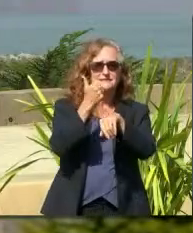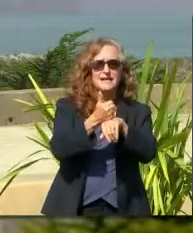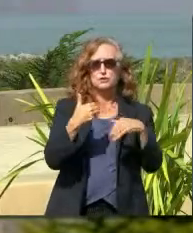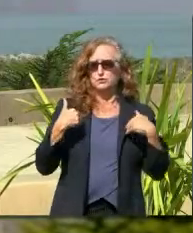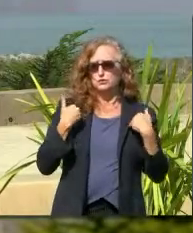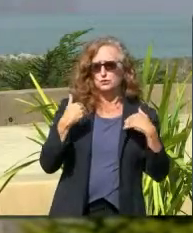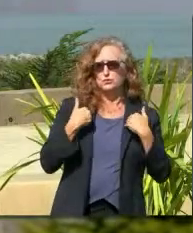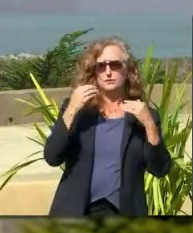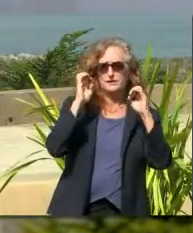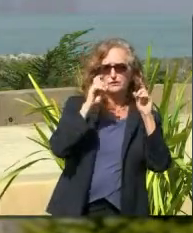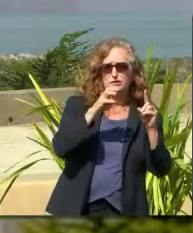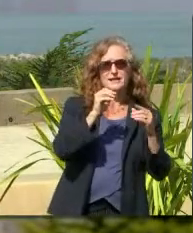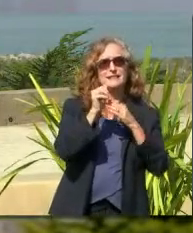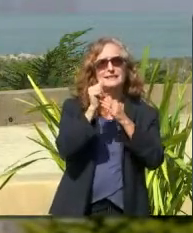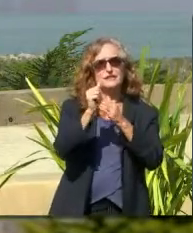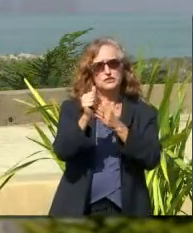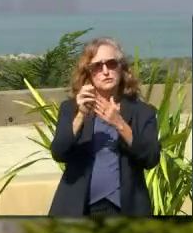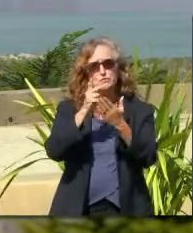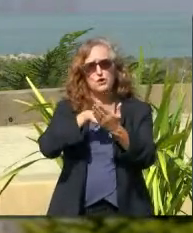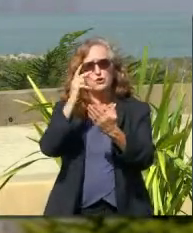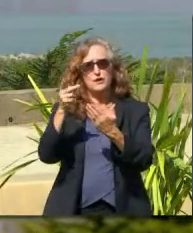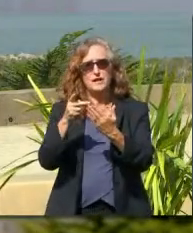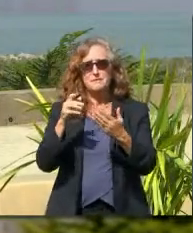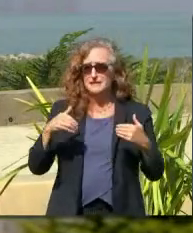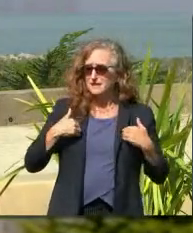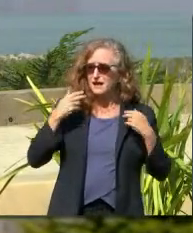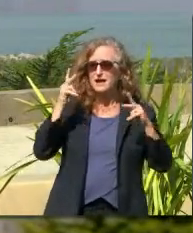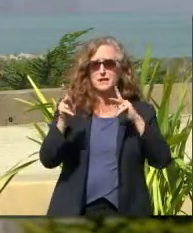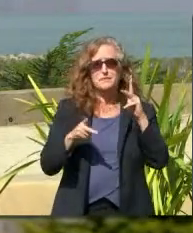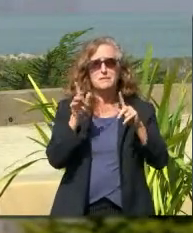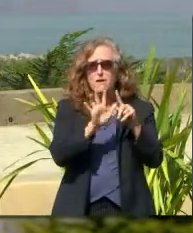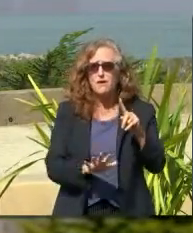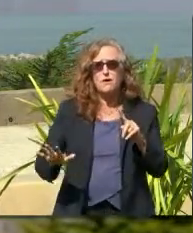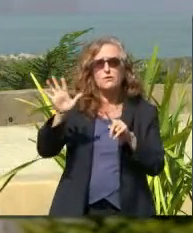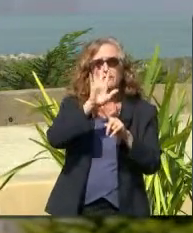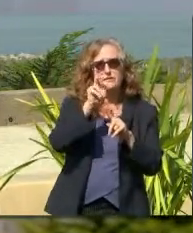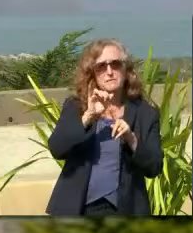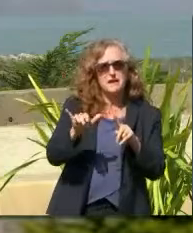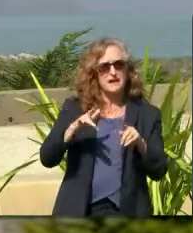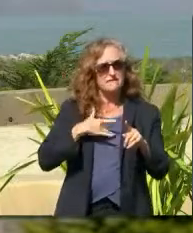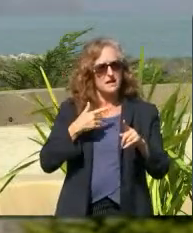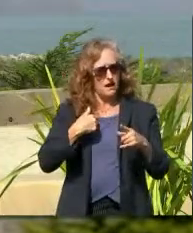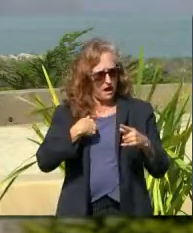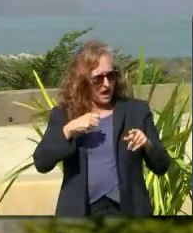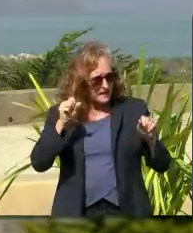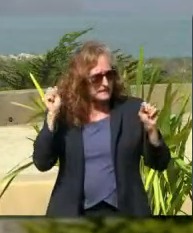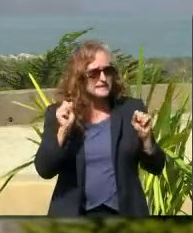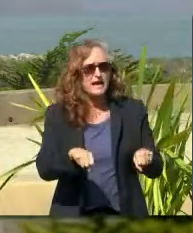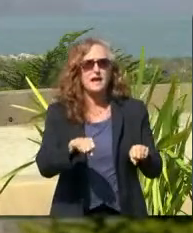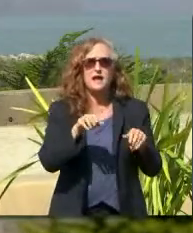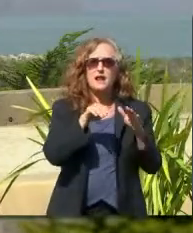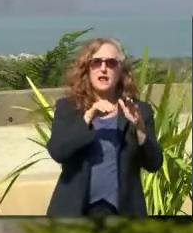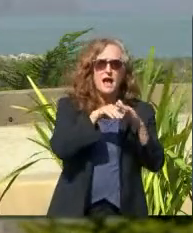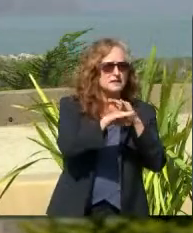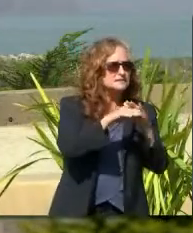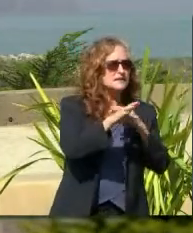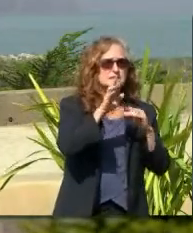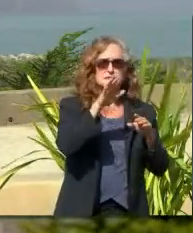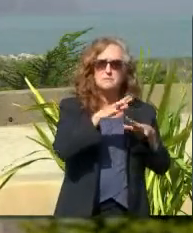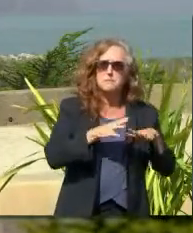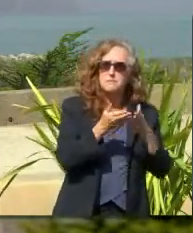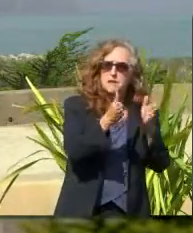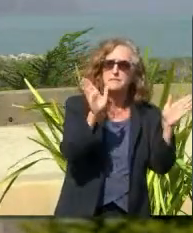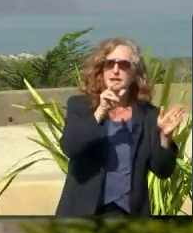leadership program. In that place, young people from across the Bay Area begin to feel they can access public lands.